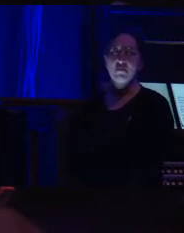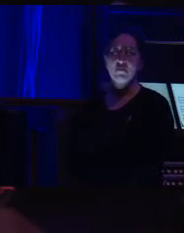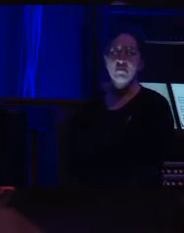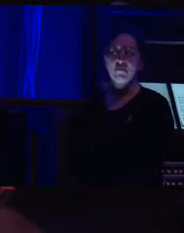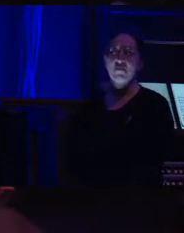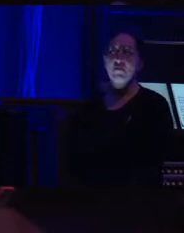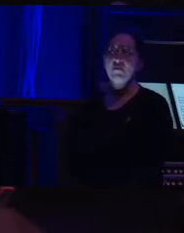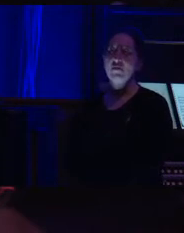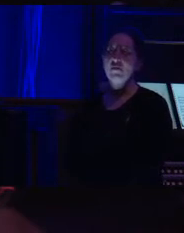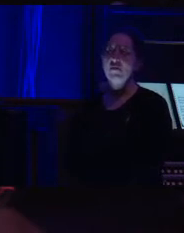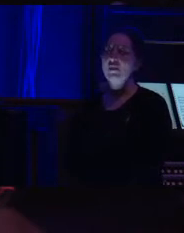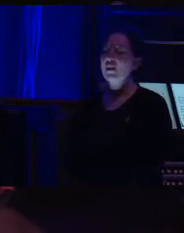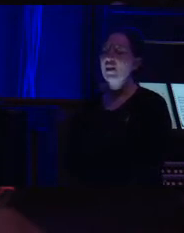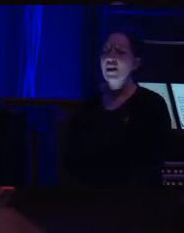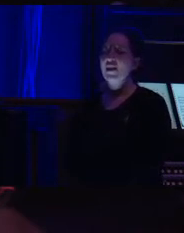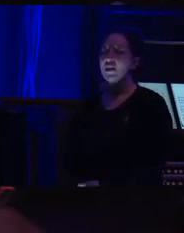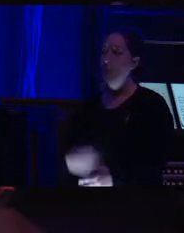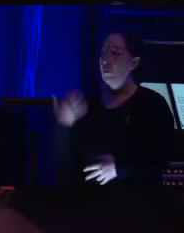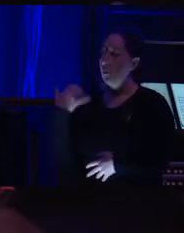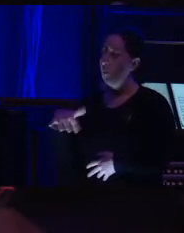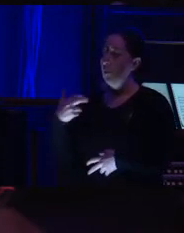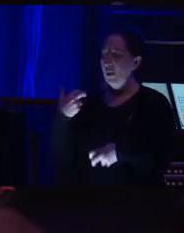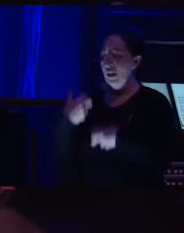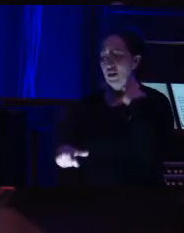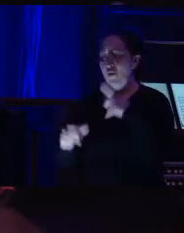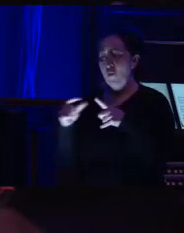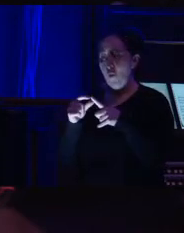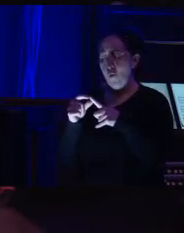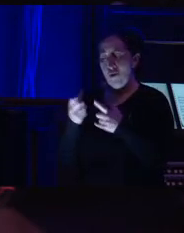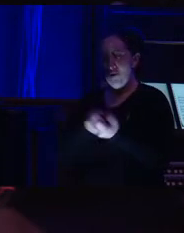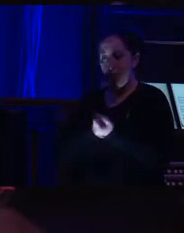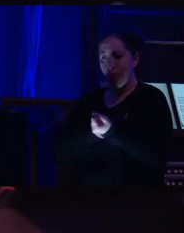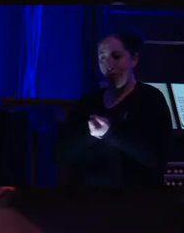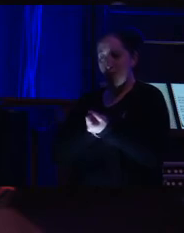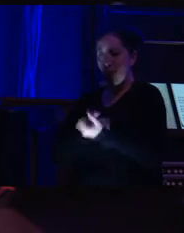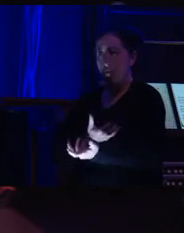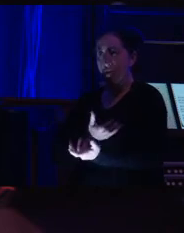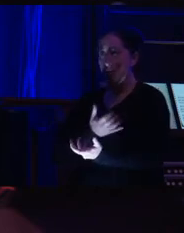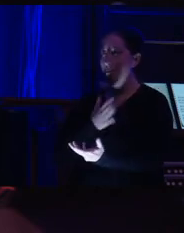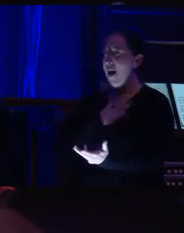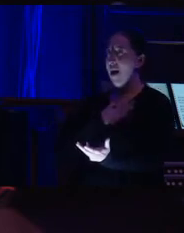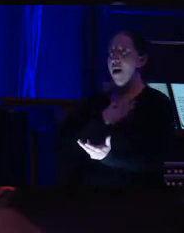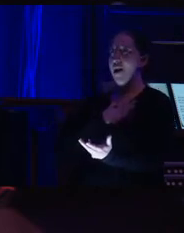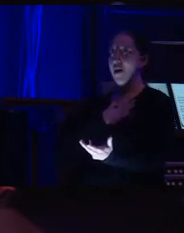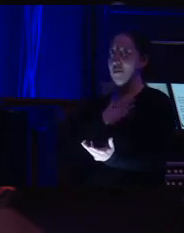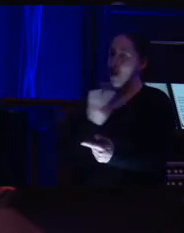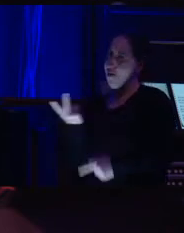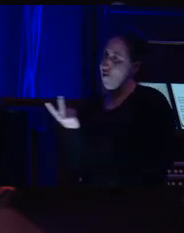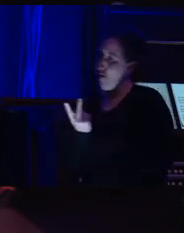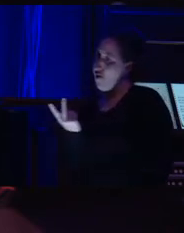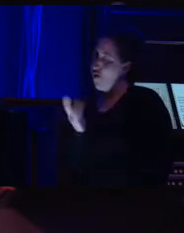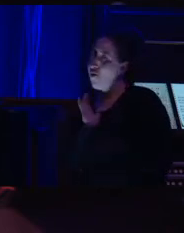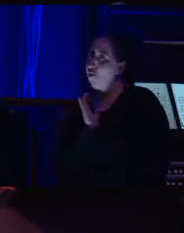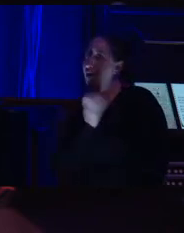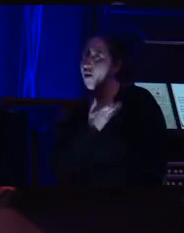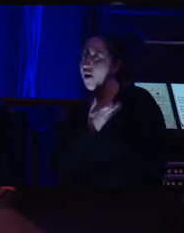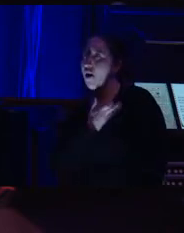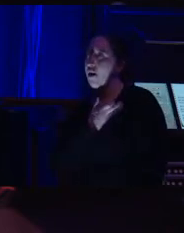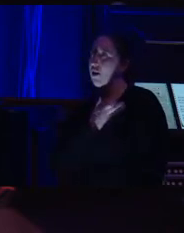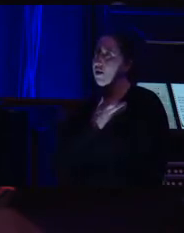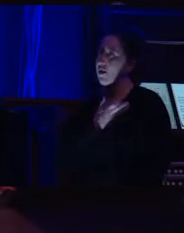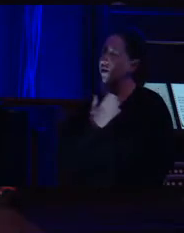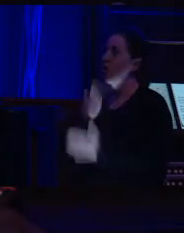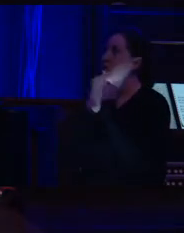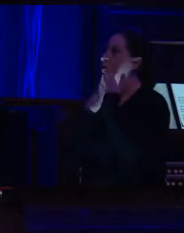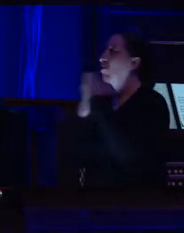I can't find the words to express my, really our, gratitude to Mary Sue.